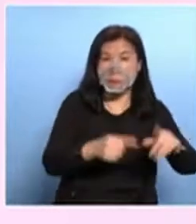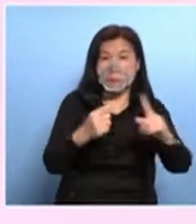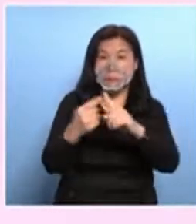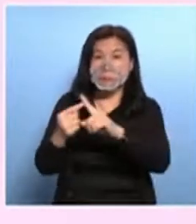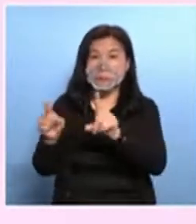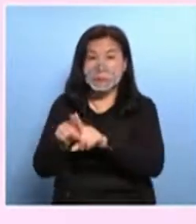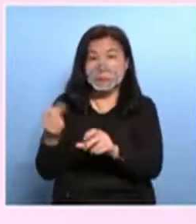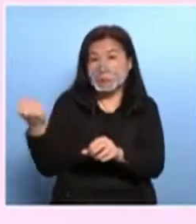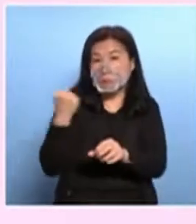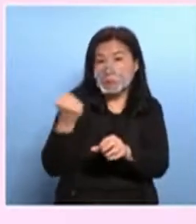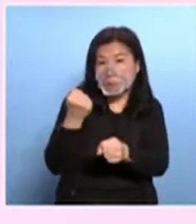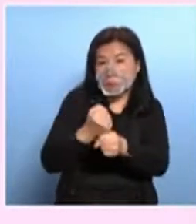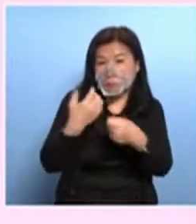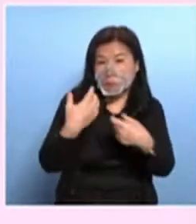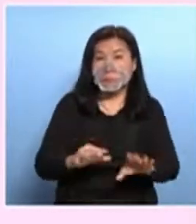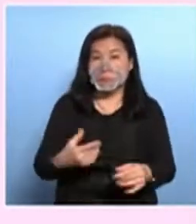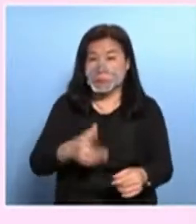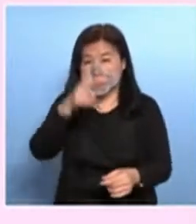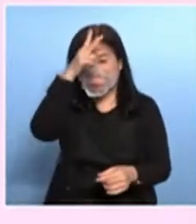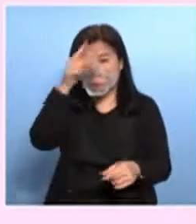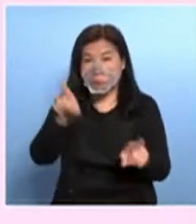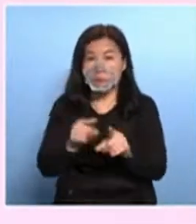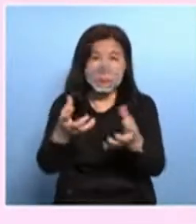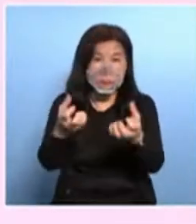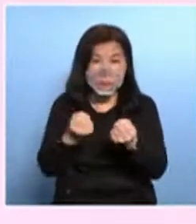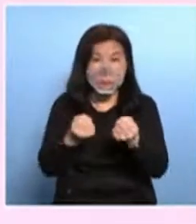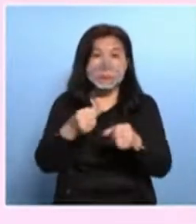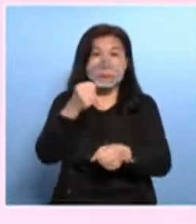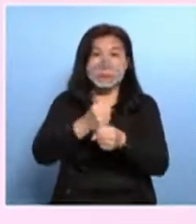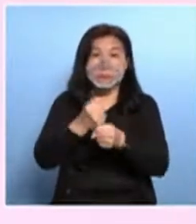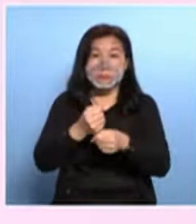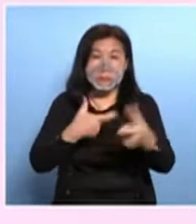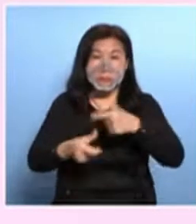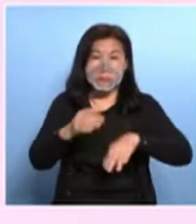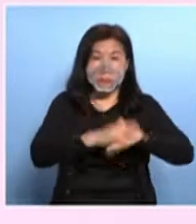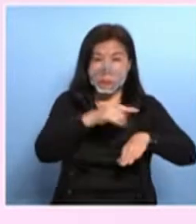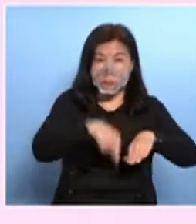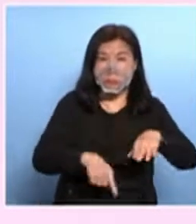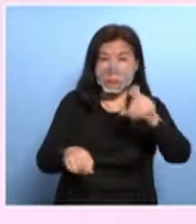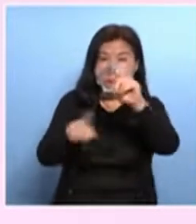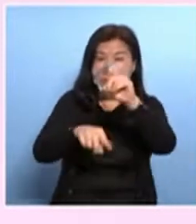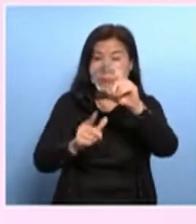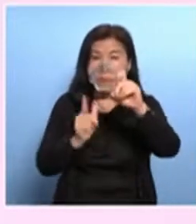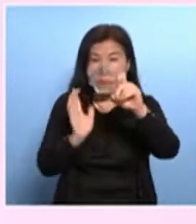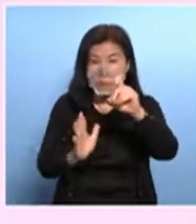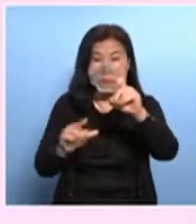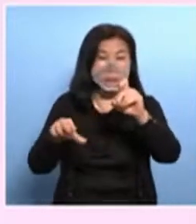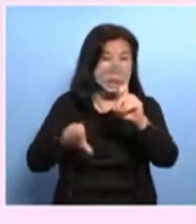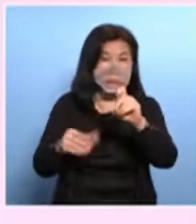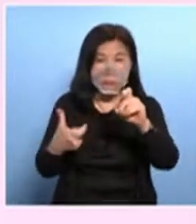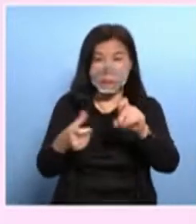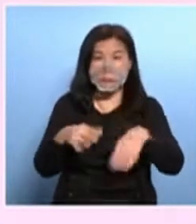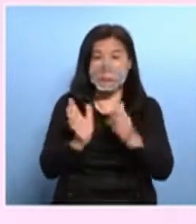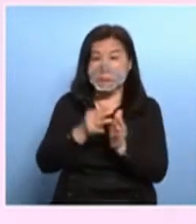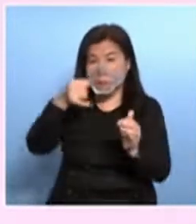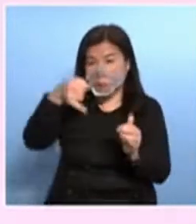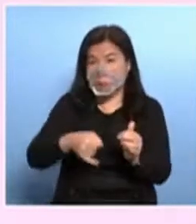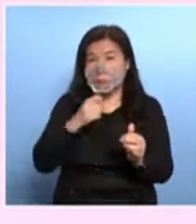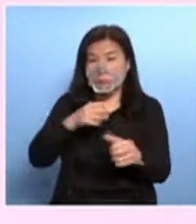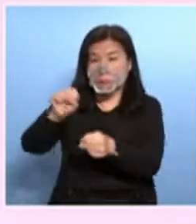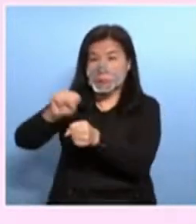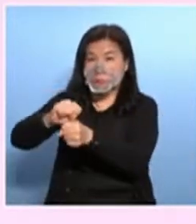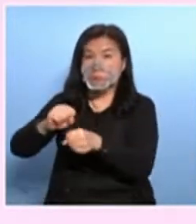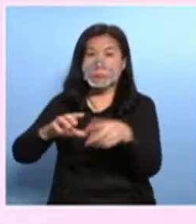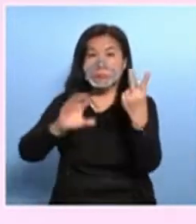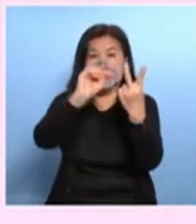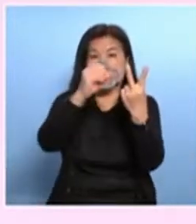the transparency of public finance. Thanks to years of economic development and the hard work of our people, the fiscal reserve stood at about $950 billion when